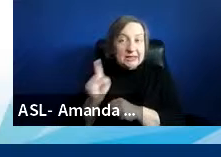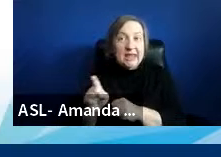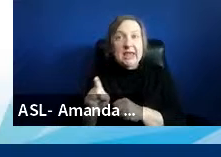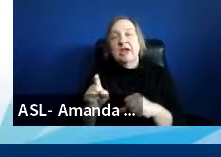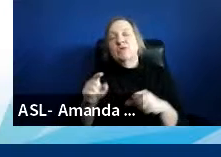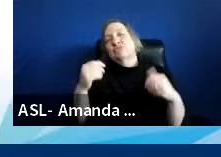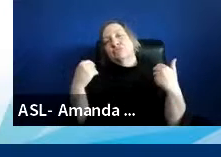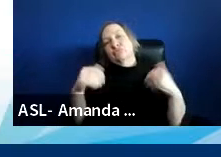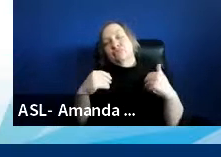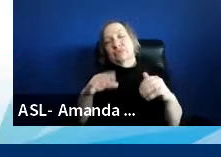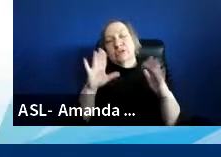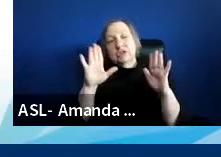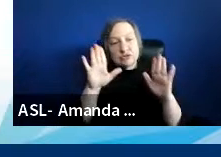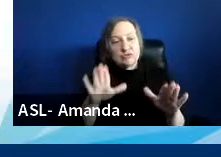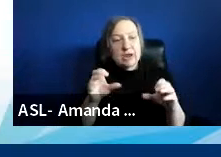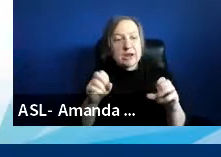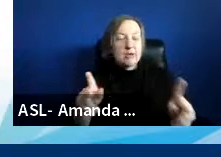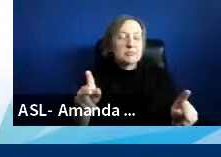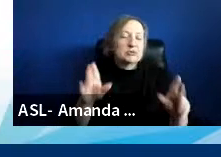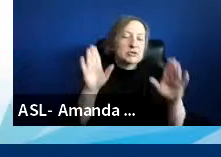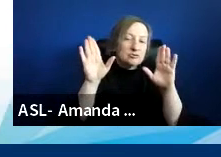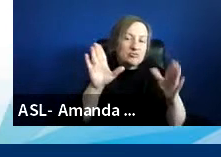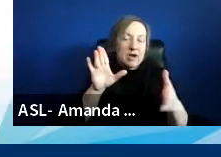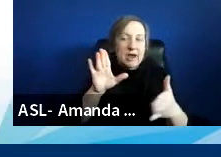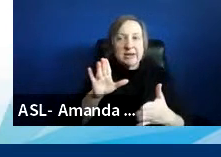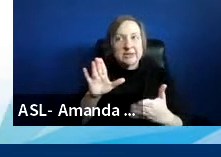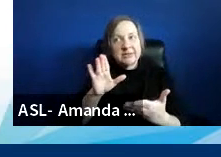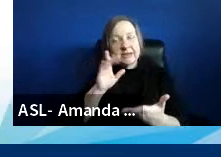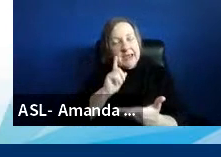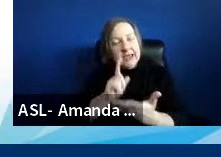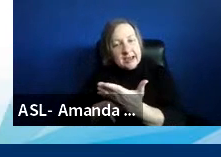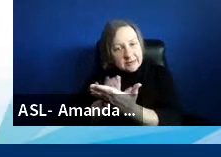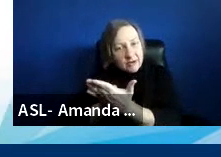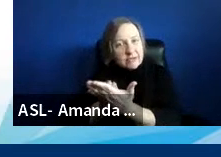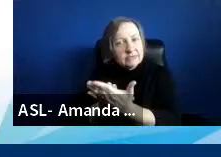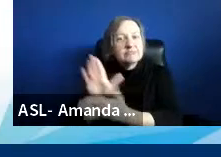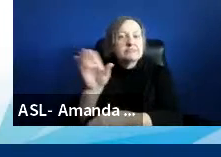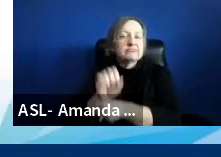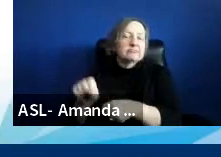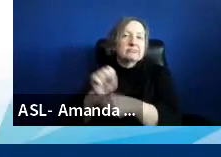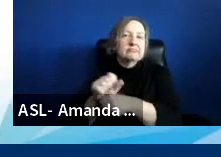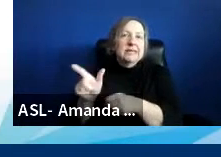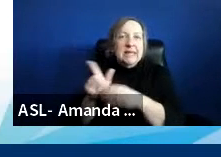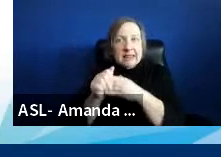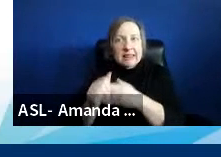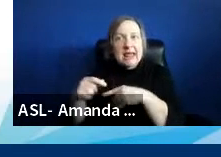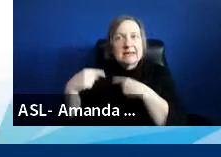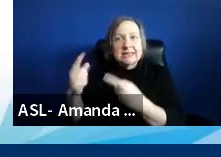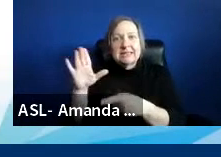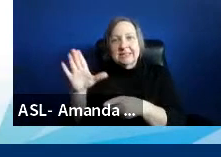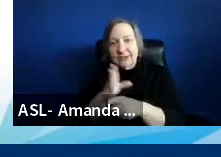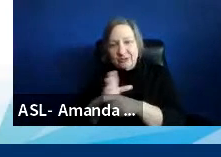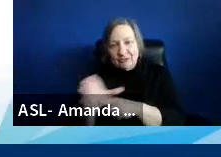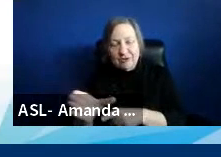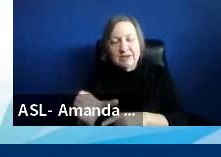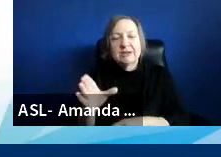great opportunity and great acknowledgement for some of the work that Greg has led in his career. And so